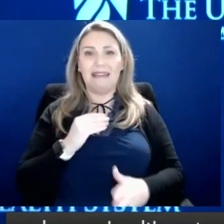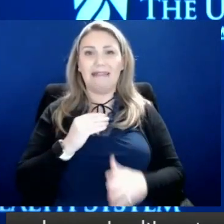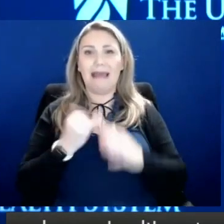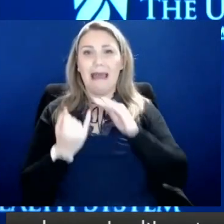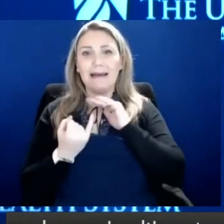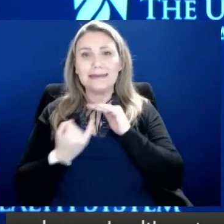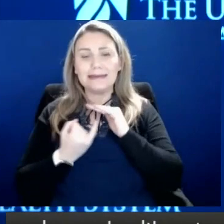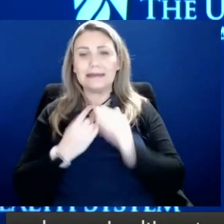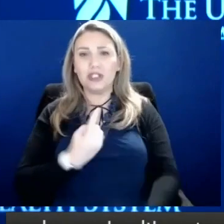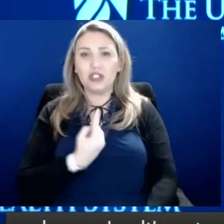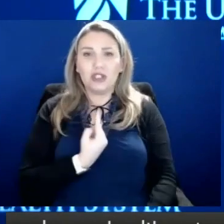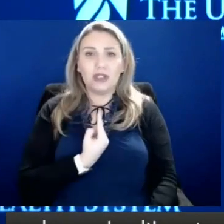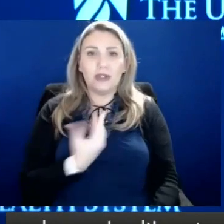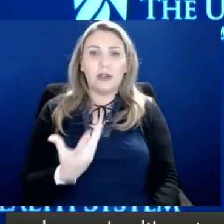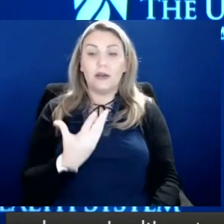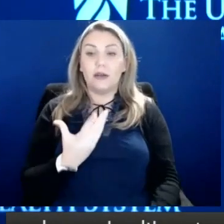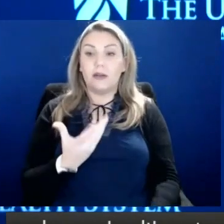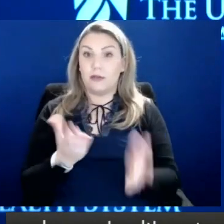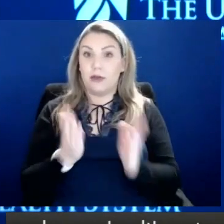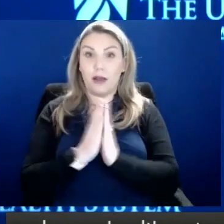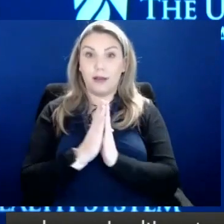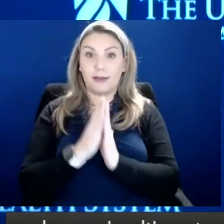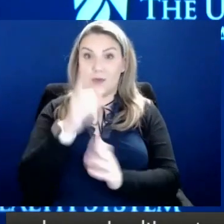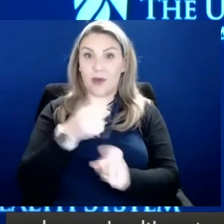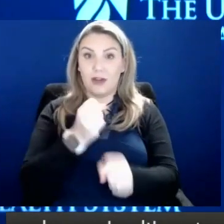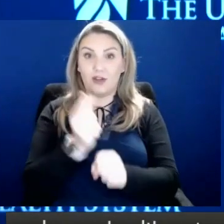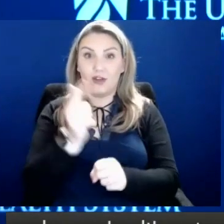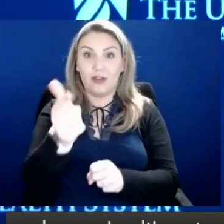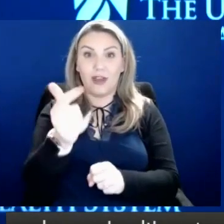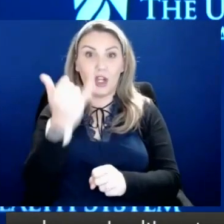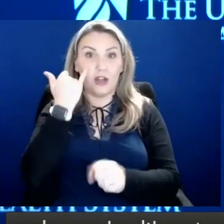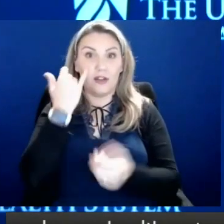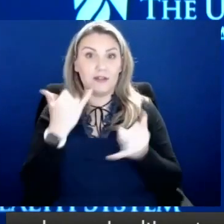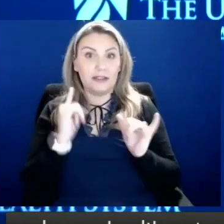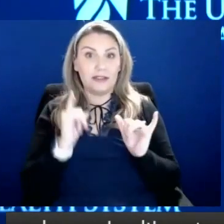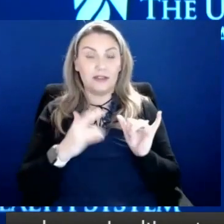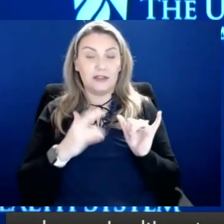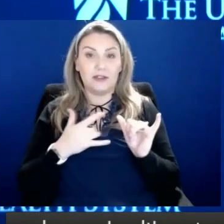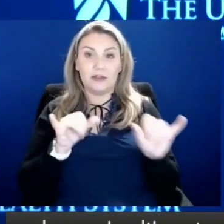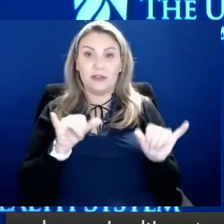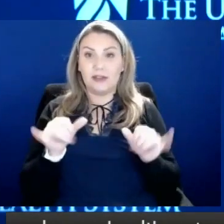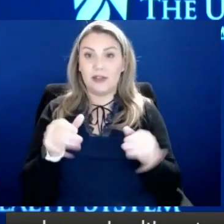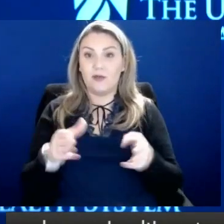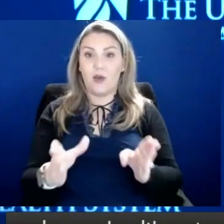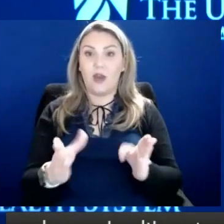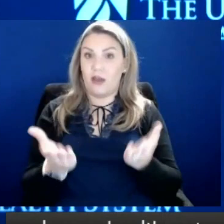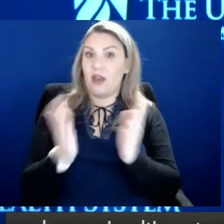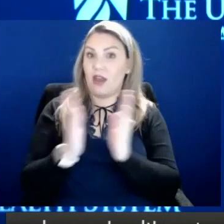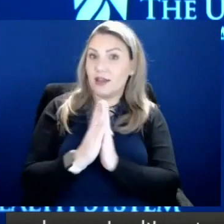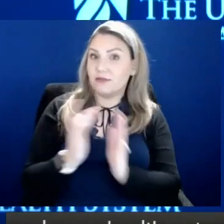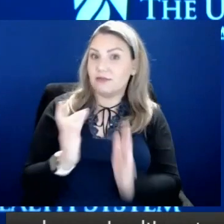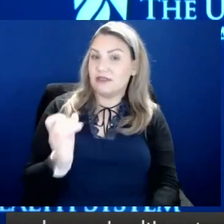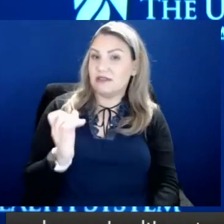ask me in a year if I'm still feeling the same way. Ask me in a year how I'm feeling in the other ways.